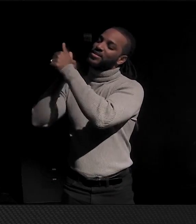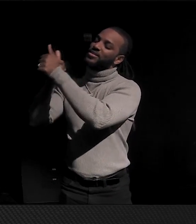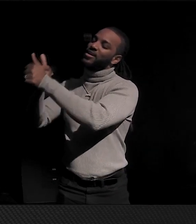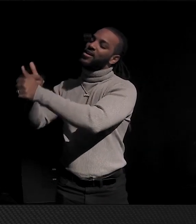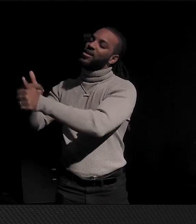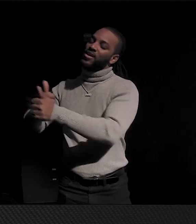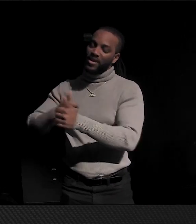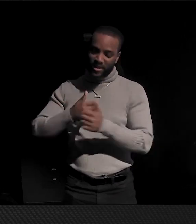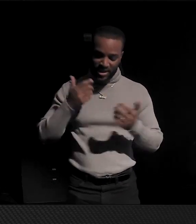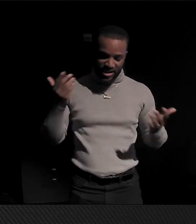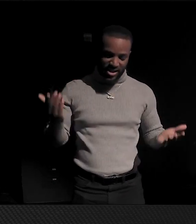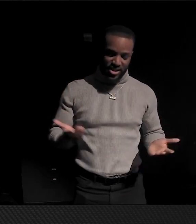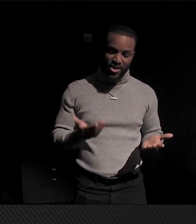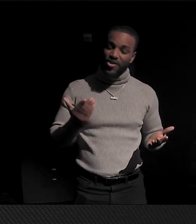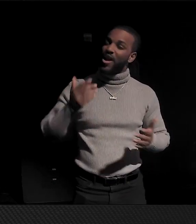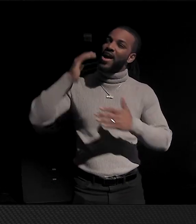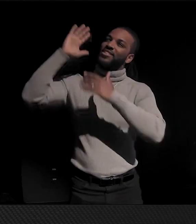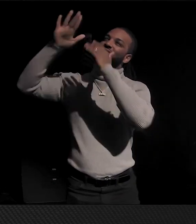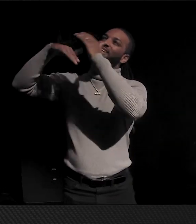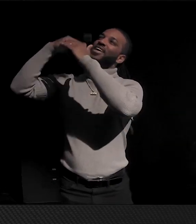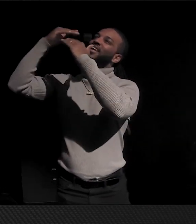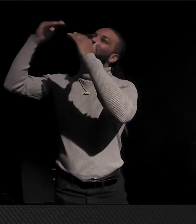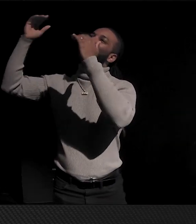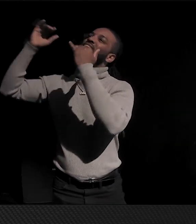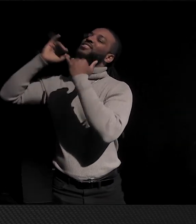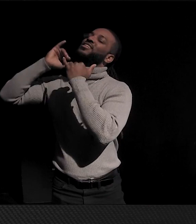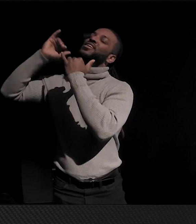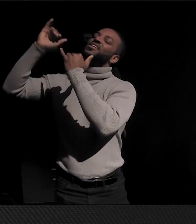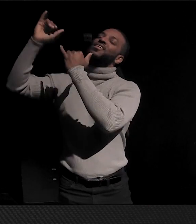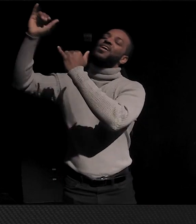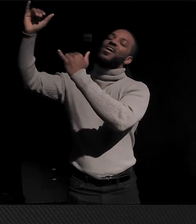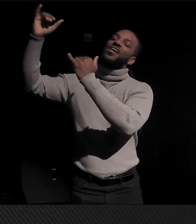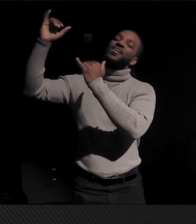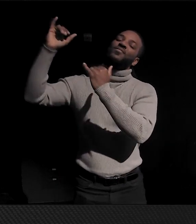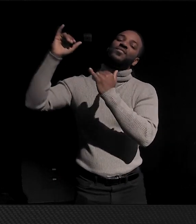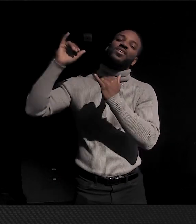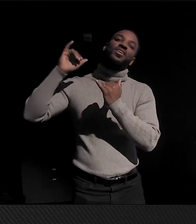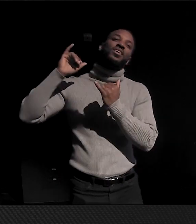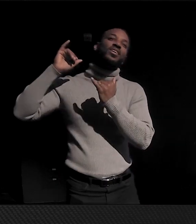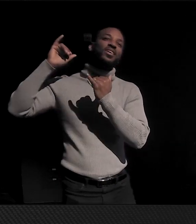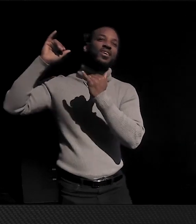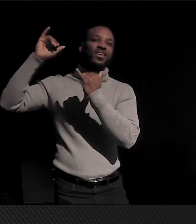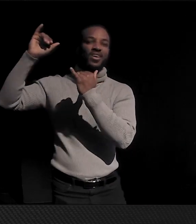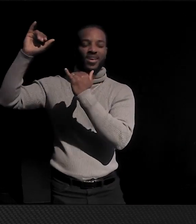be done, here as it is in